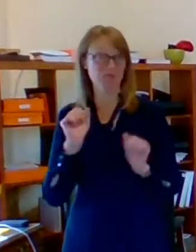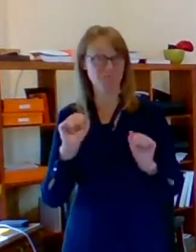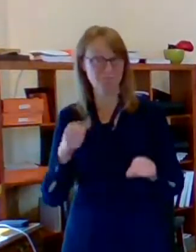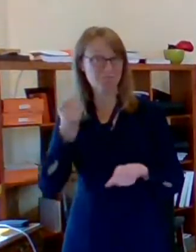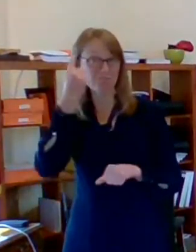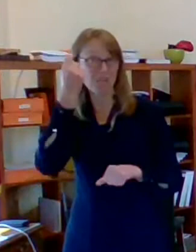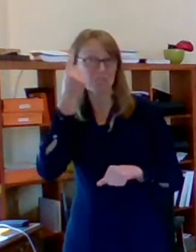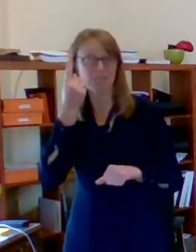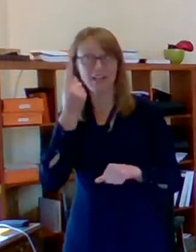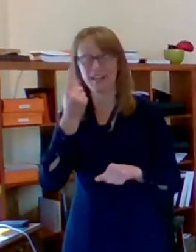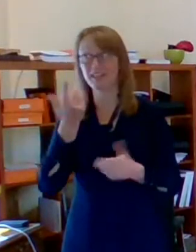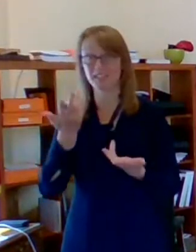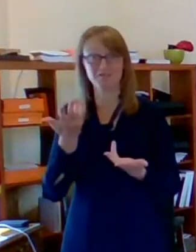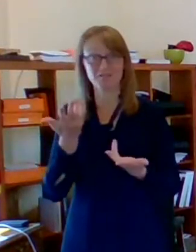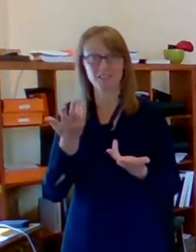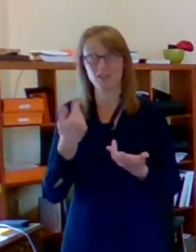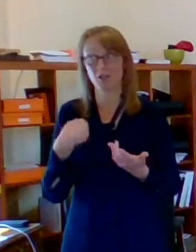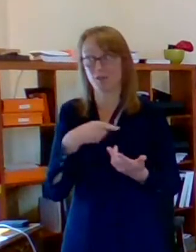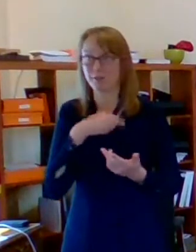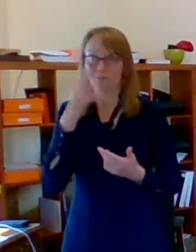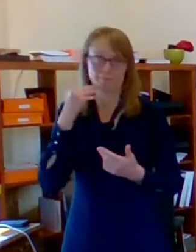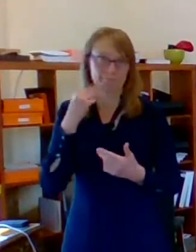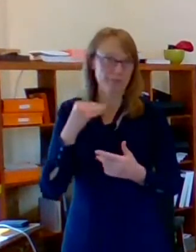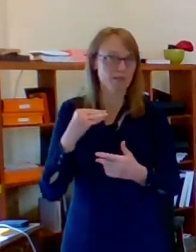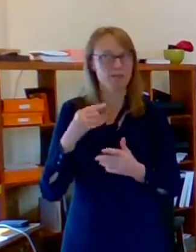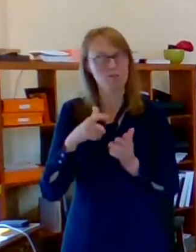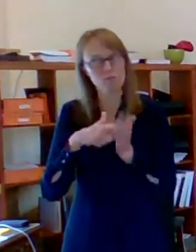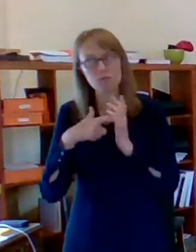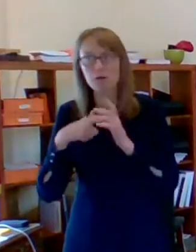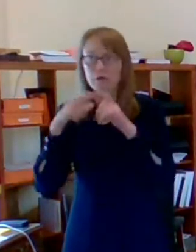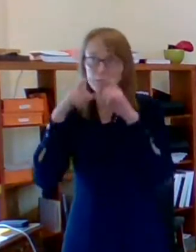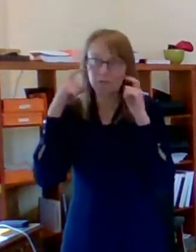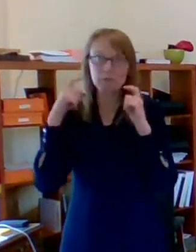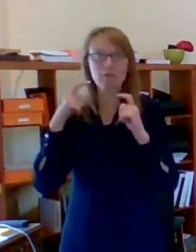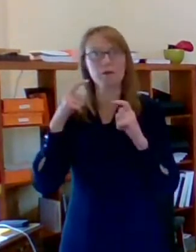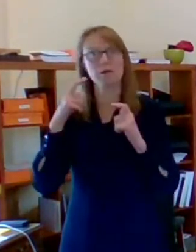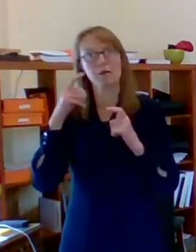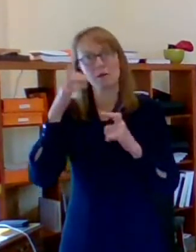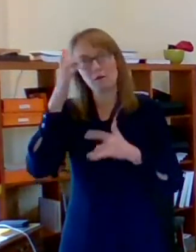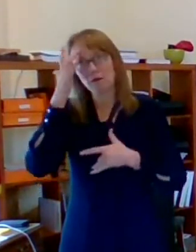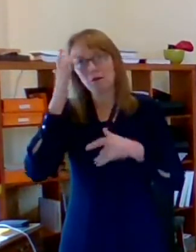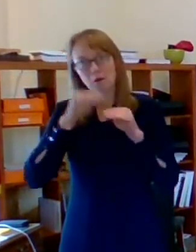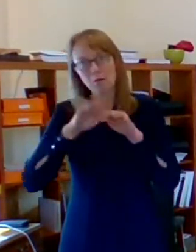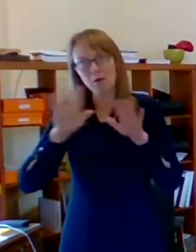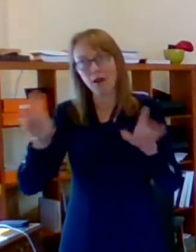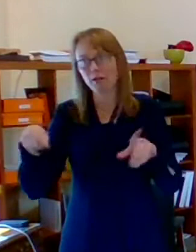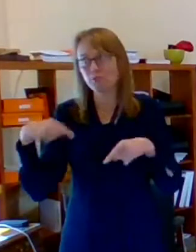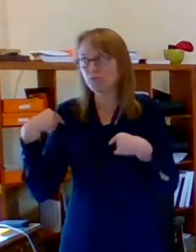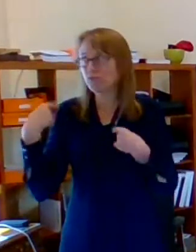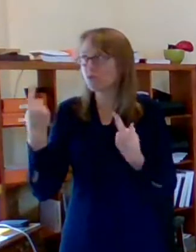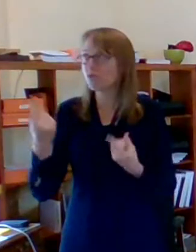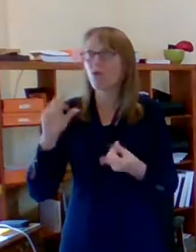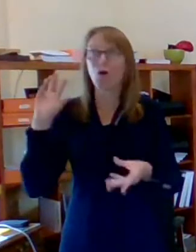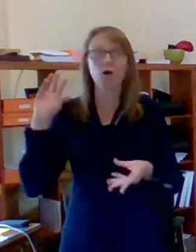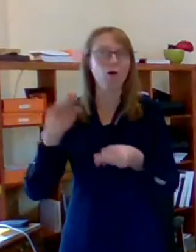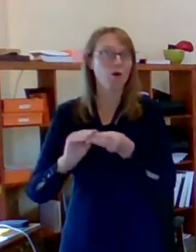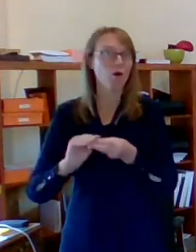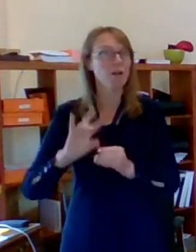We've been in this pandemic for over 7 months, but we're going into cold weather